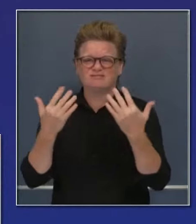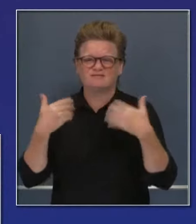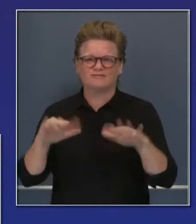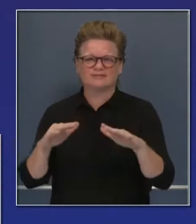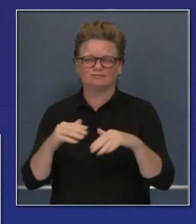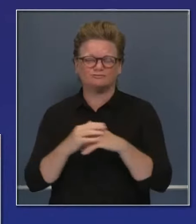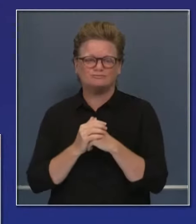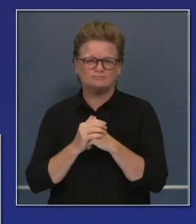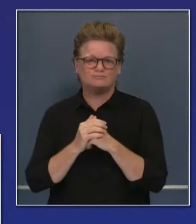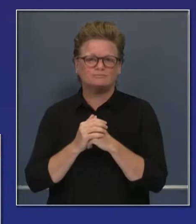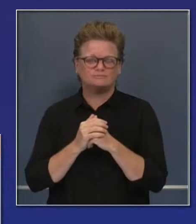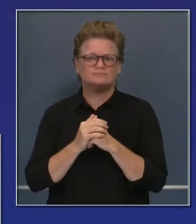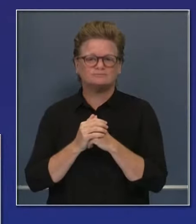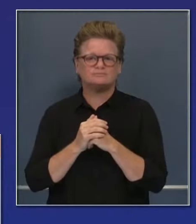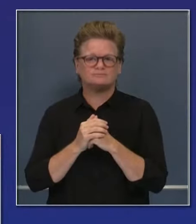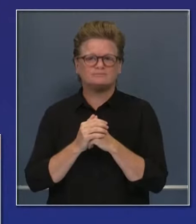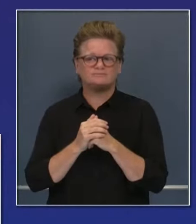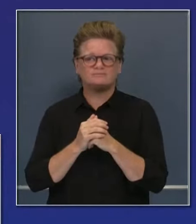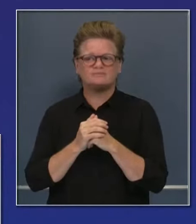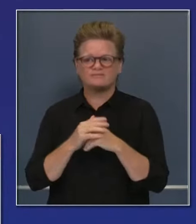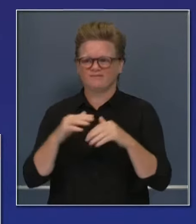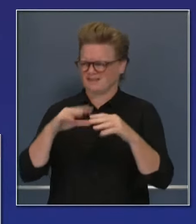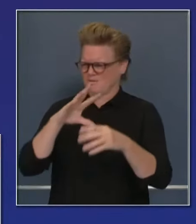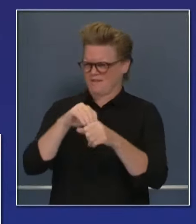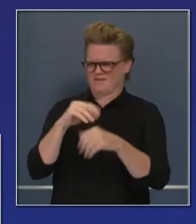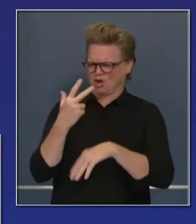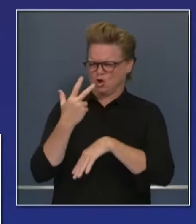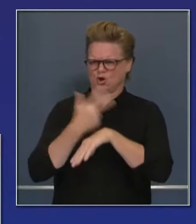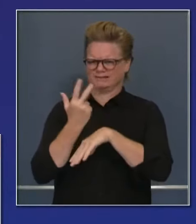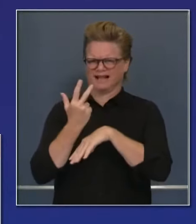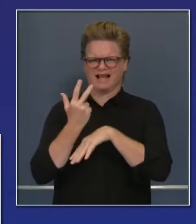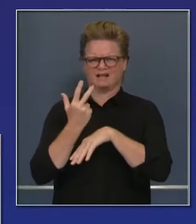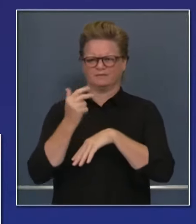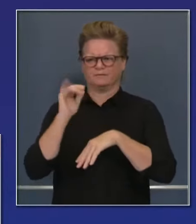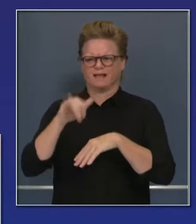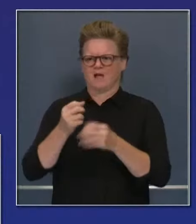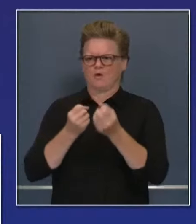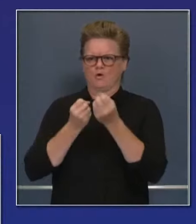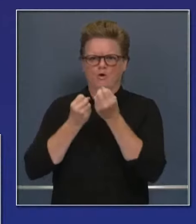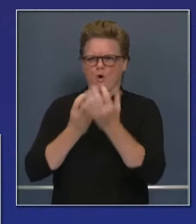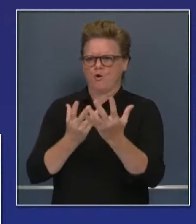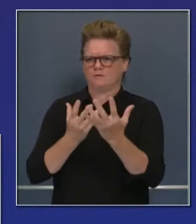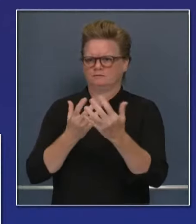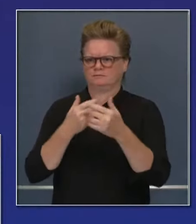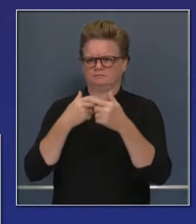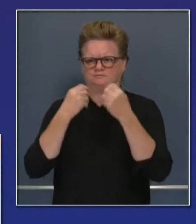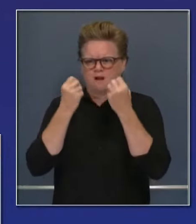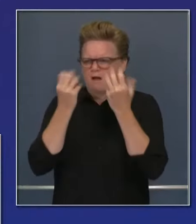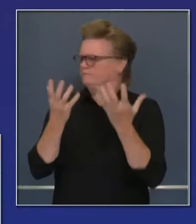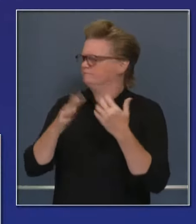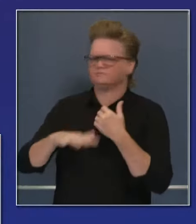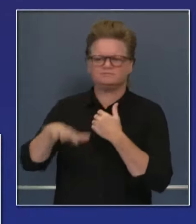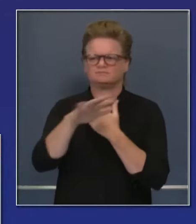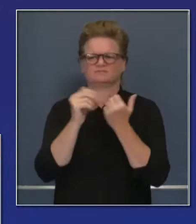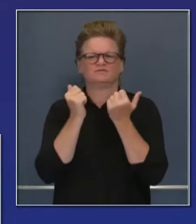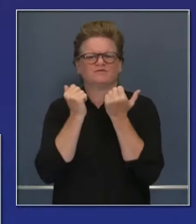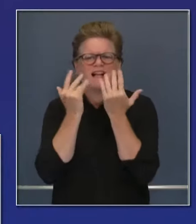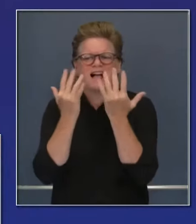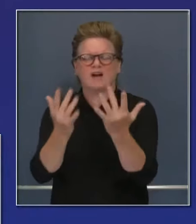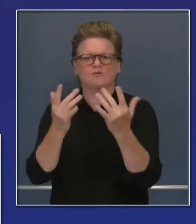primarily a 72-hour period, but ongoing dry lightning strikes that we experienced for a week